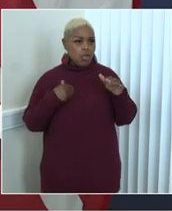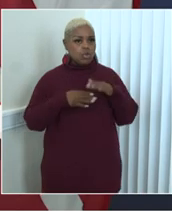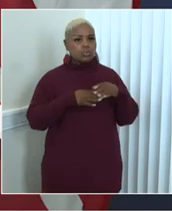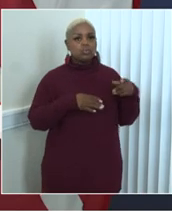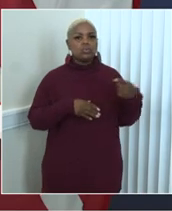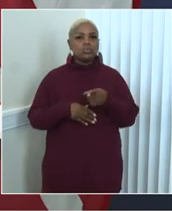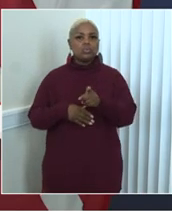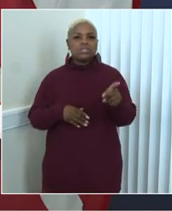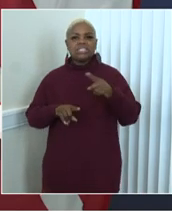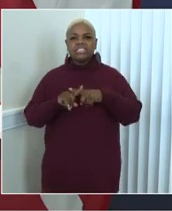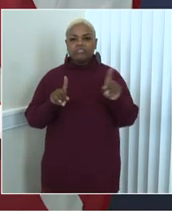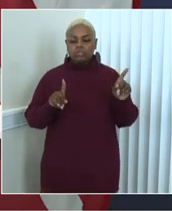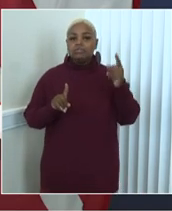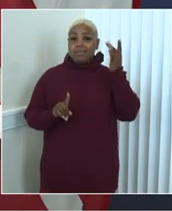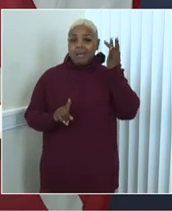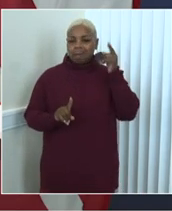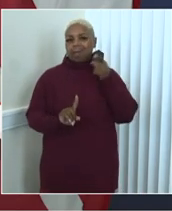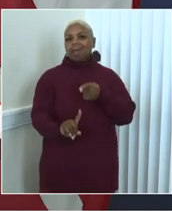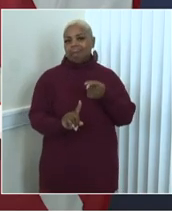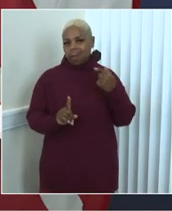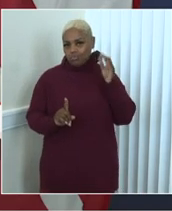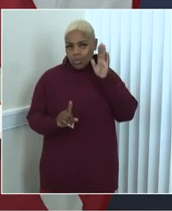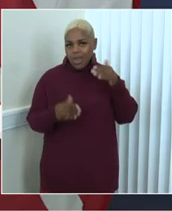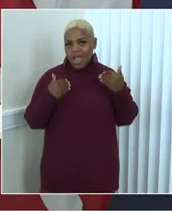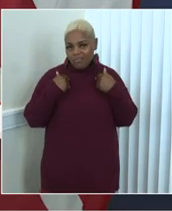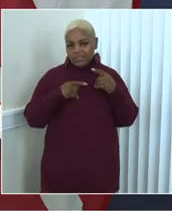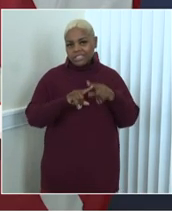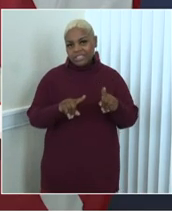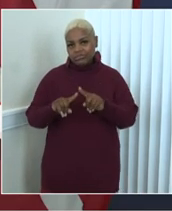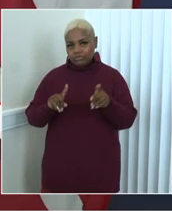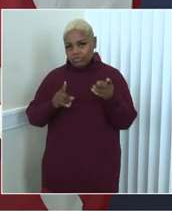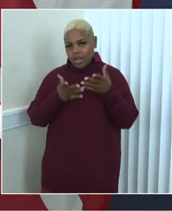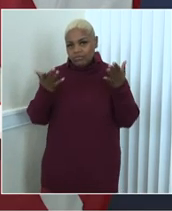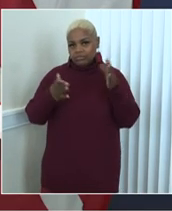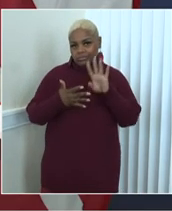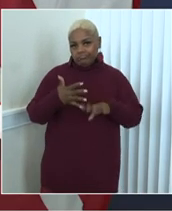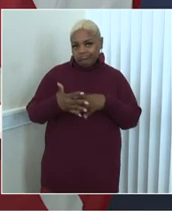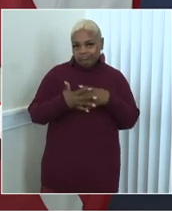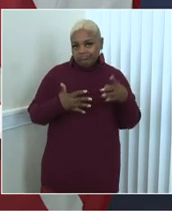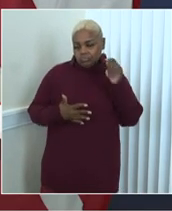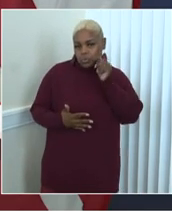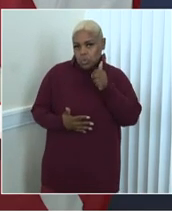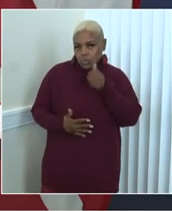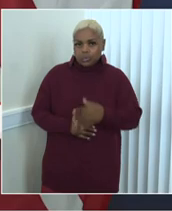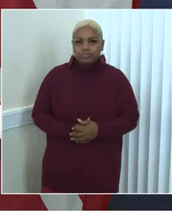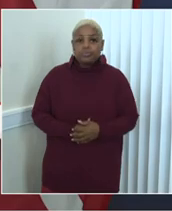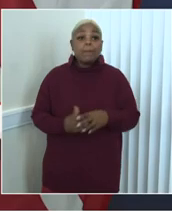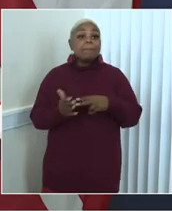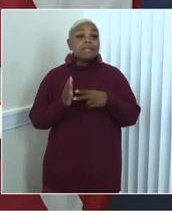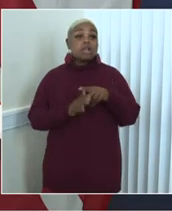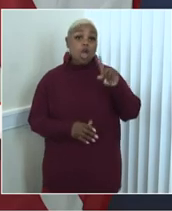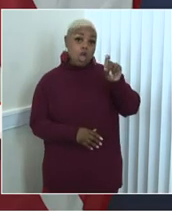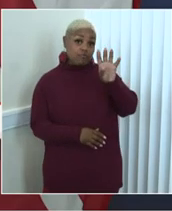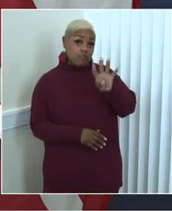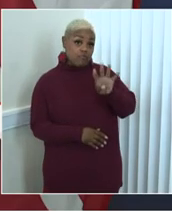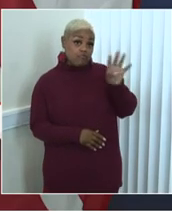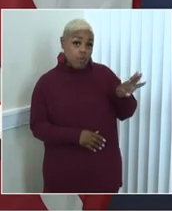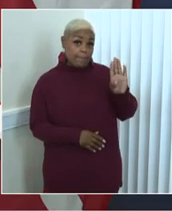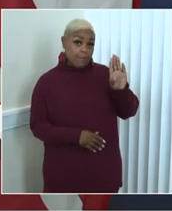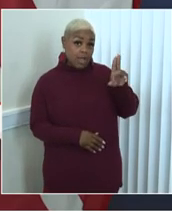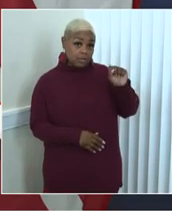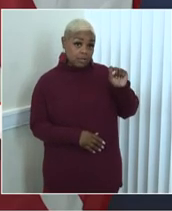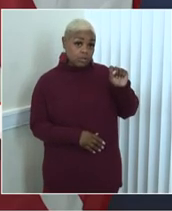we'll be on a supplemental Saturday schedule tomorrow, which means about 144 bus routes running with some additional service.